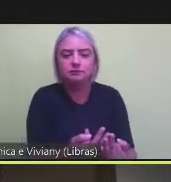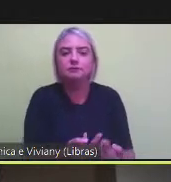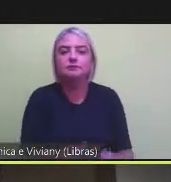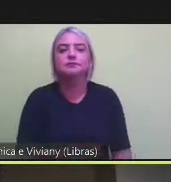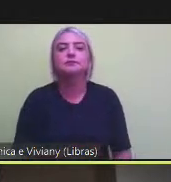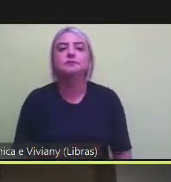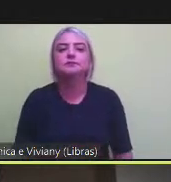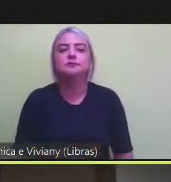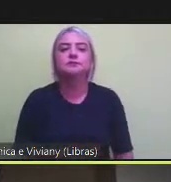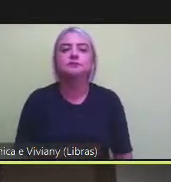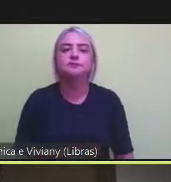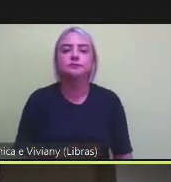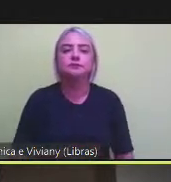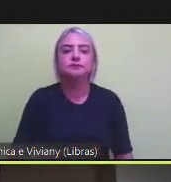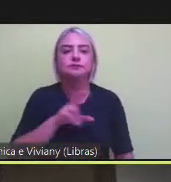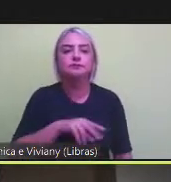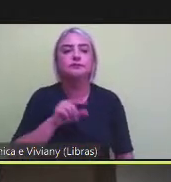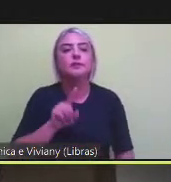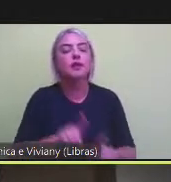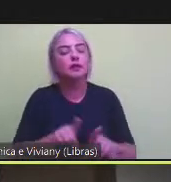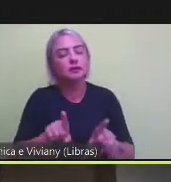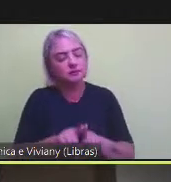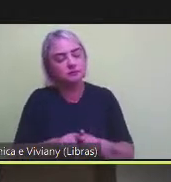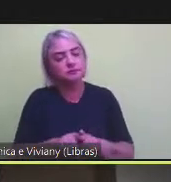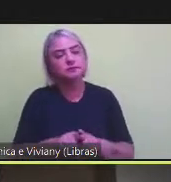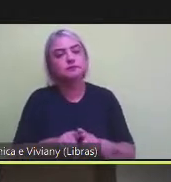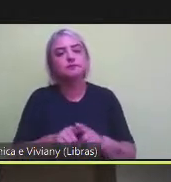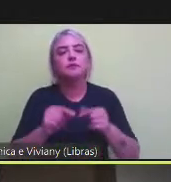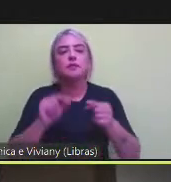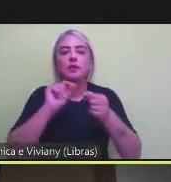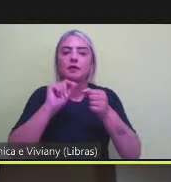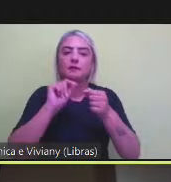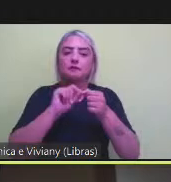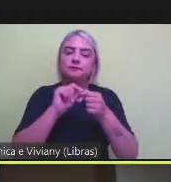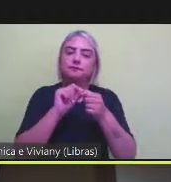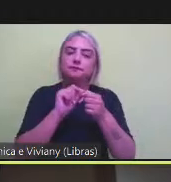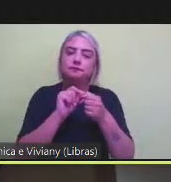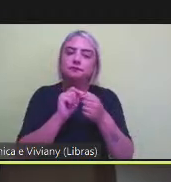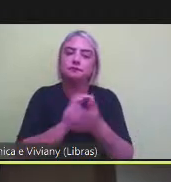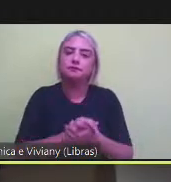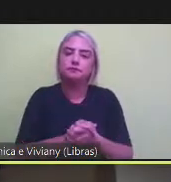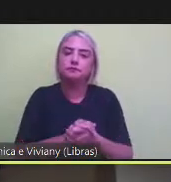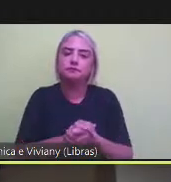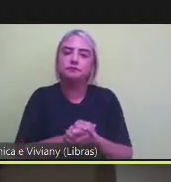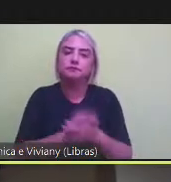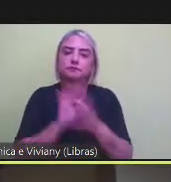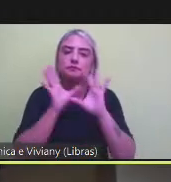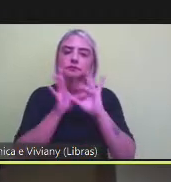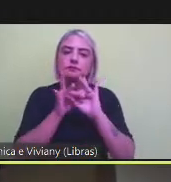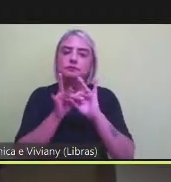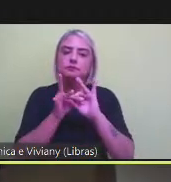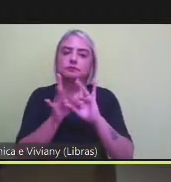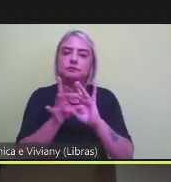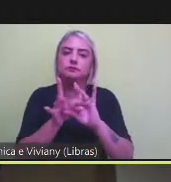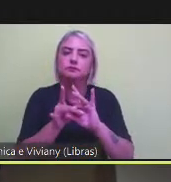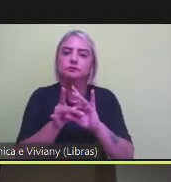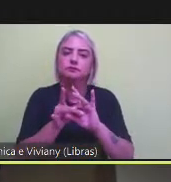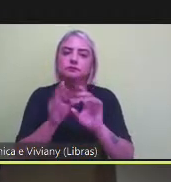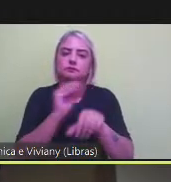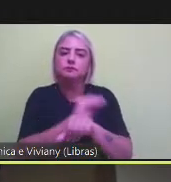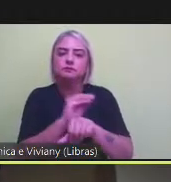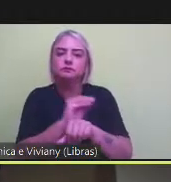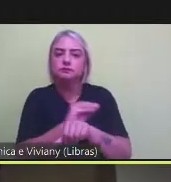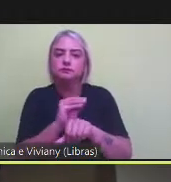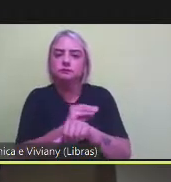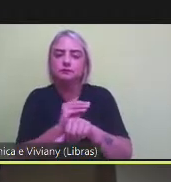this food insecurity in Portugal, and that also was performed in the context of